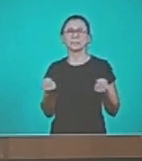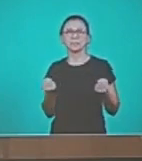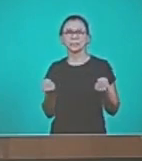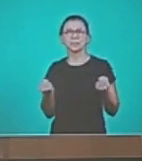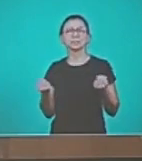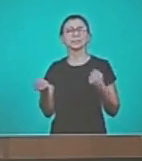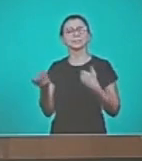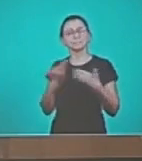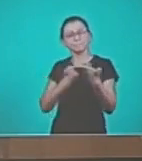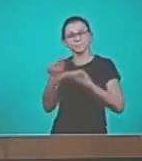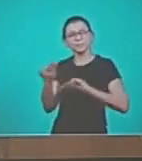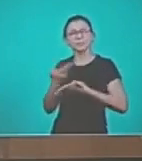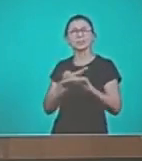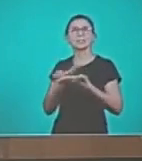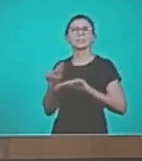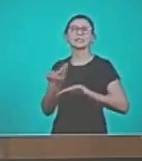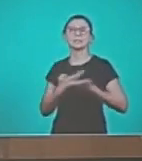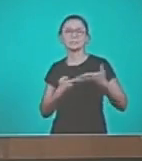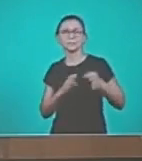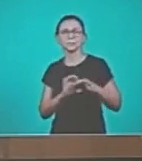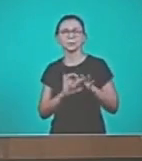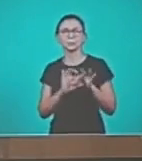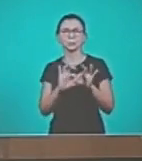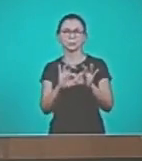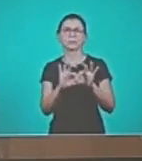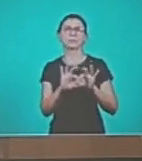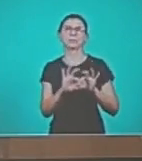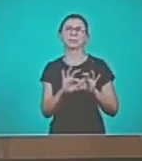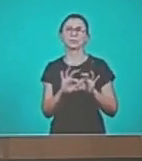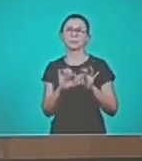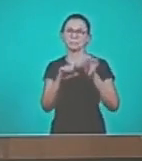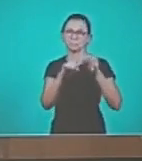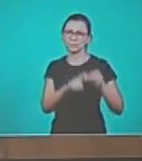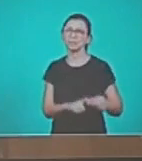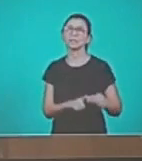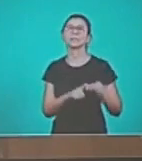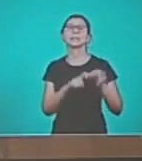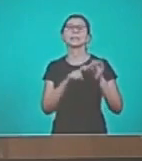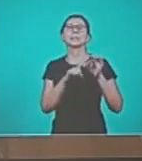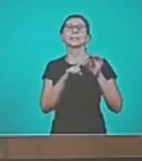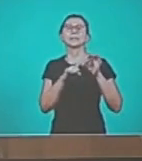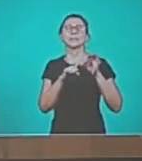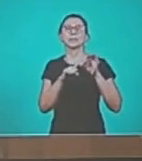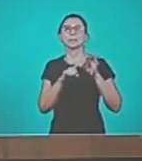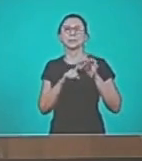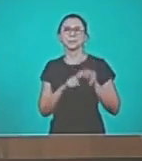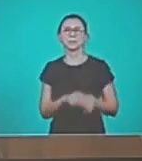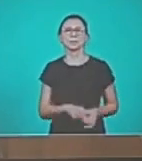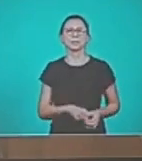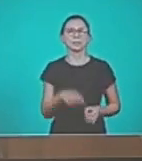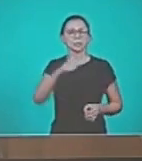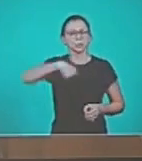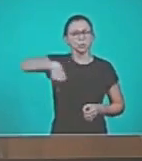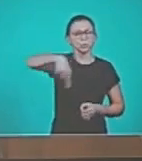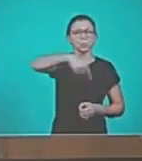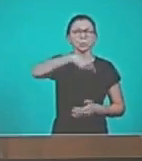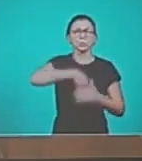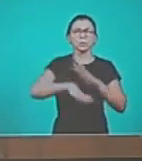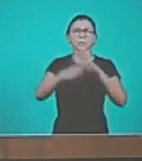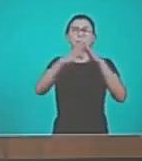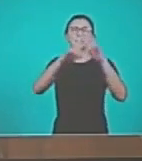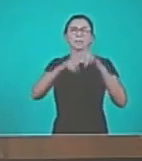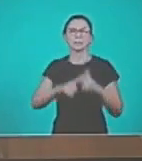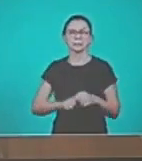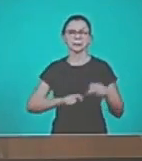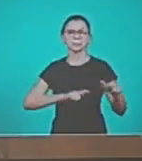integrated and they're giving a contribution very good to the church because go to the youth, go to the pastor, go to